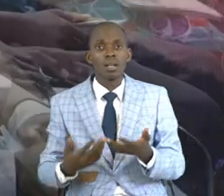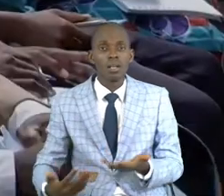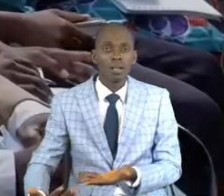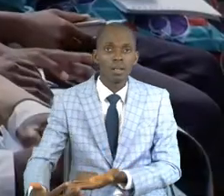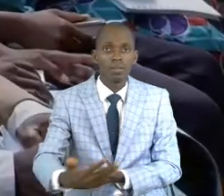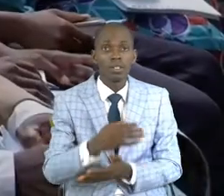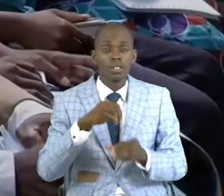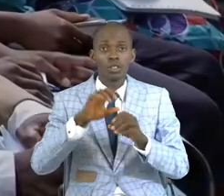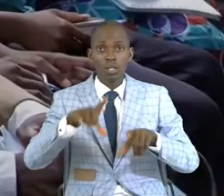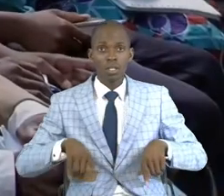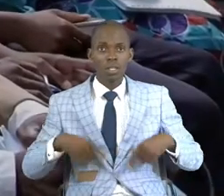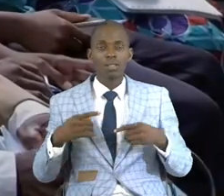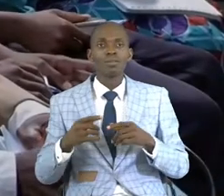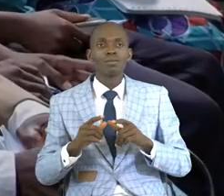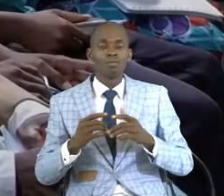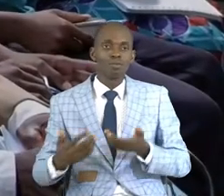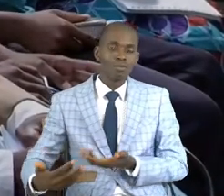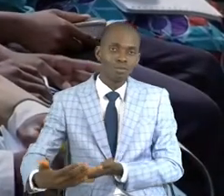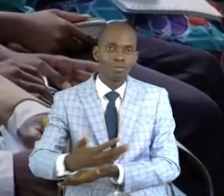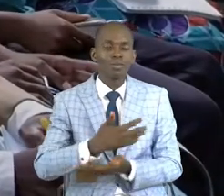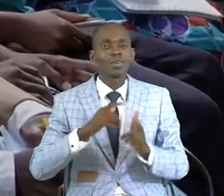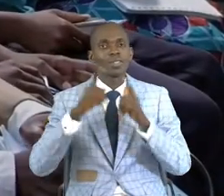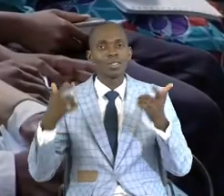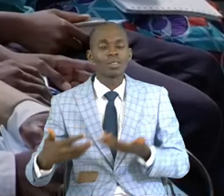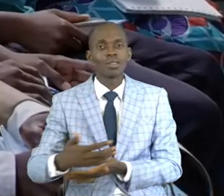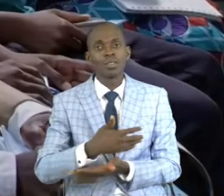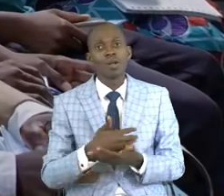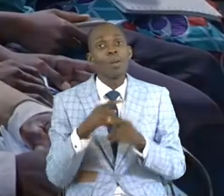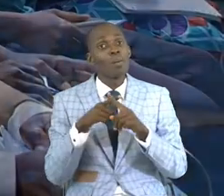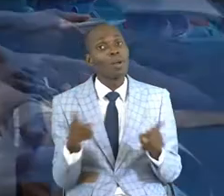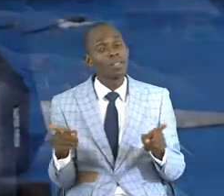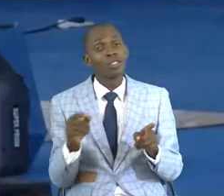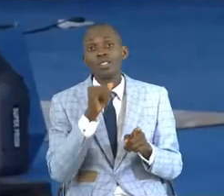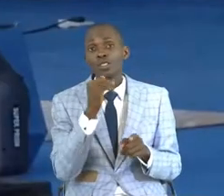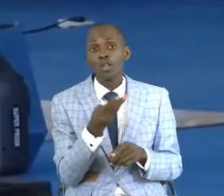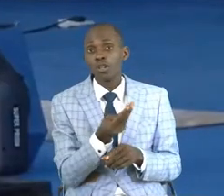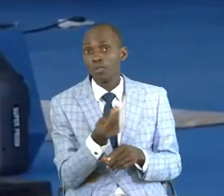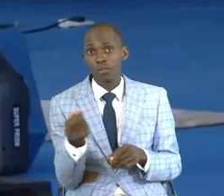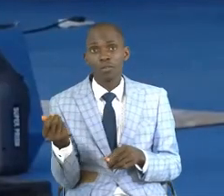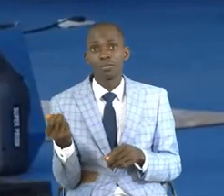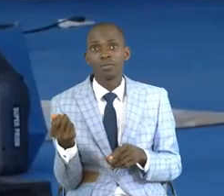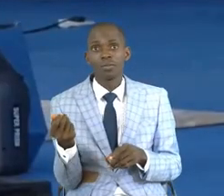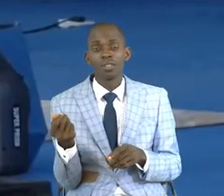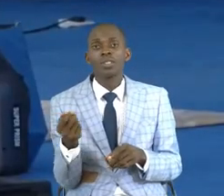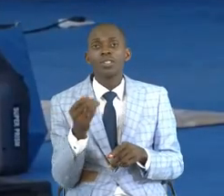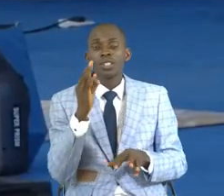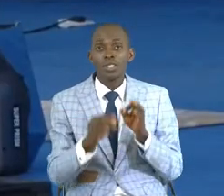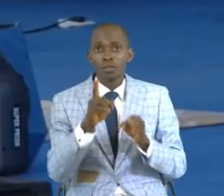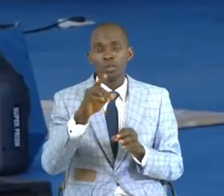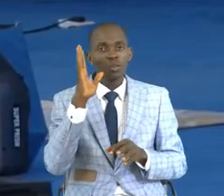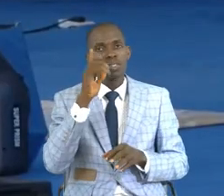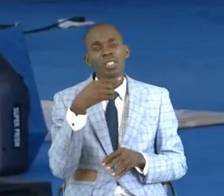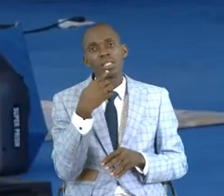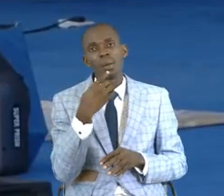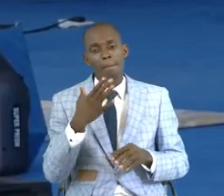supernatural harvest. But if you say, my body, my body, the